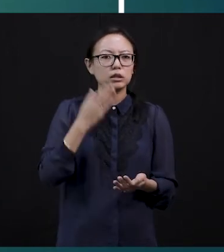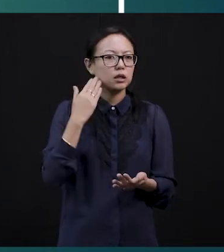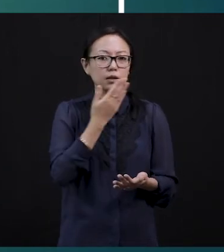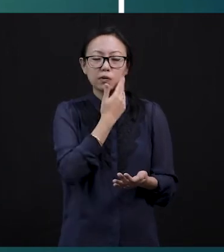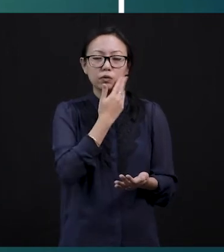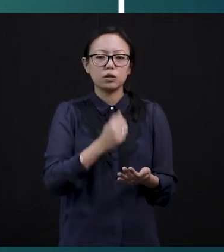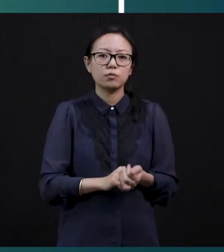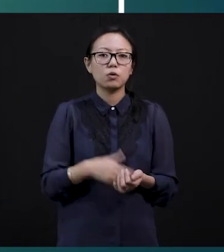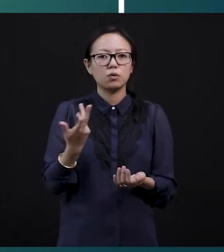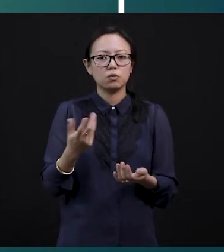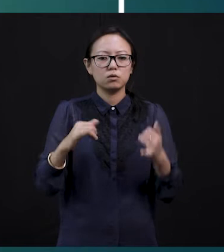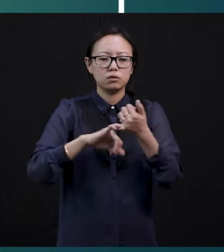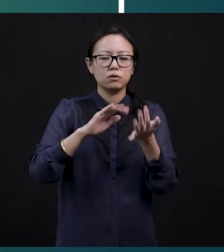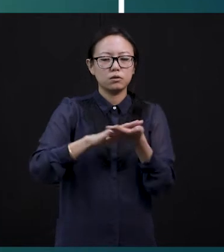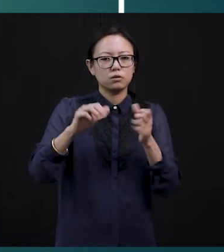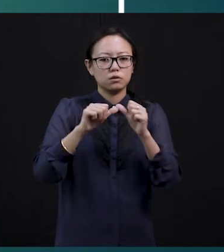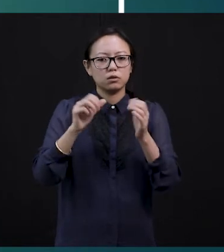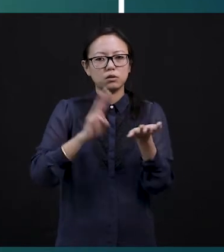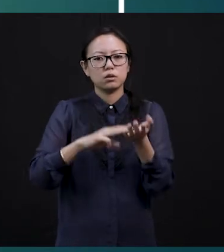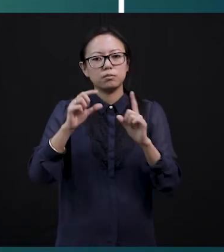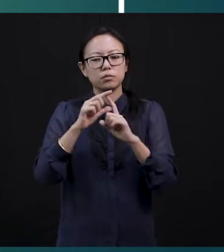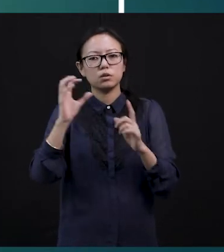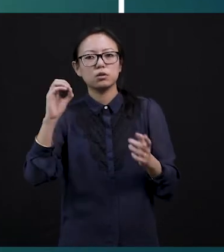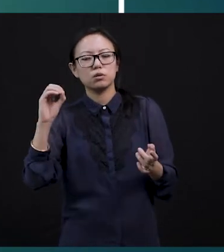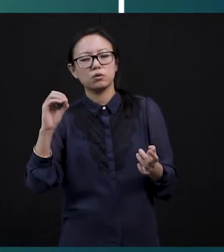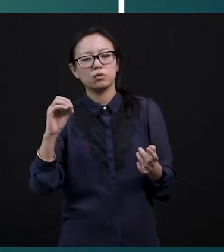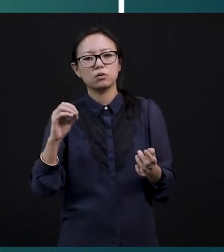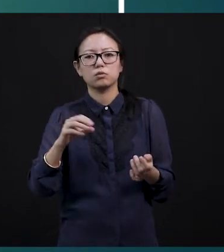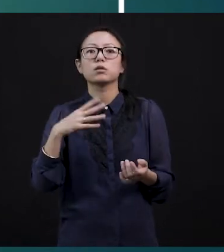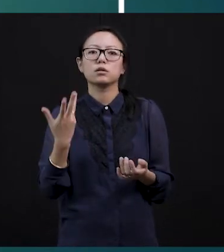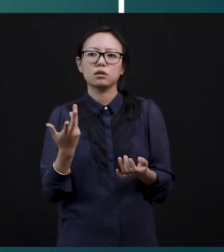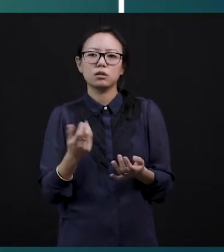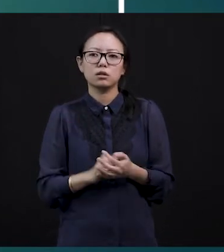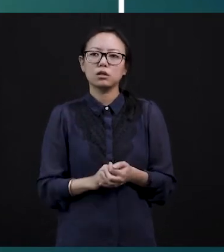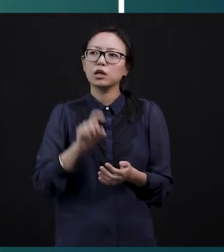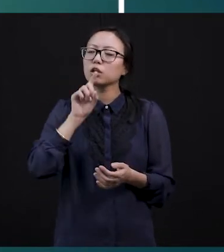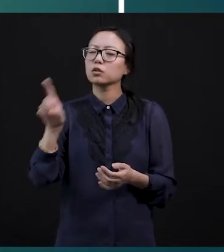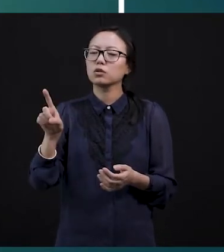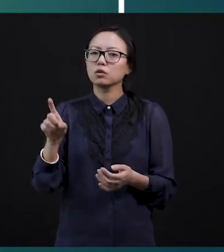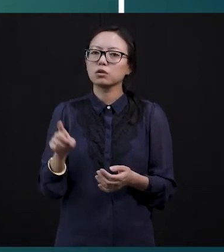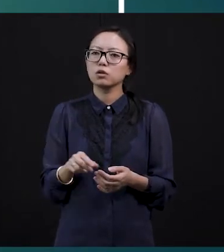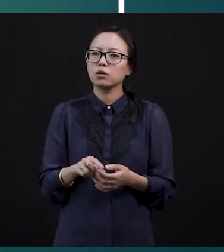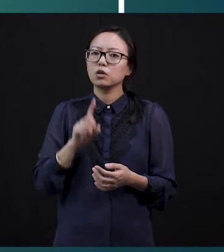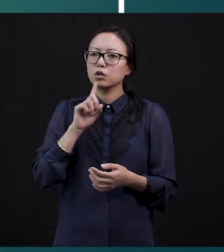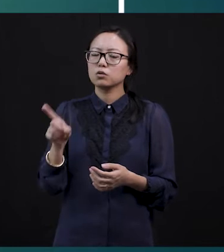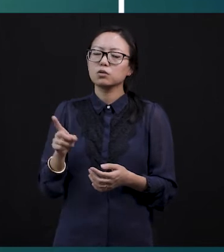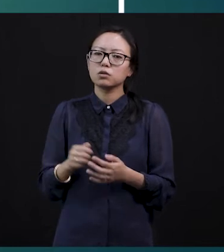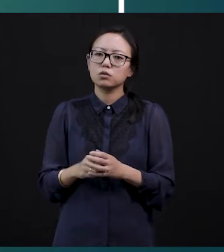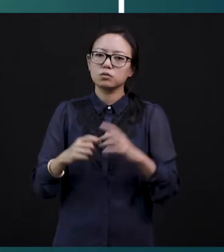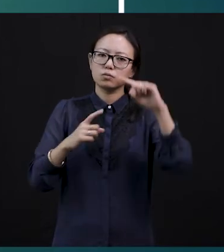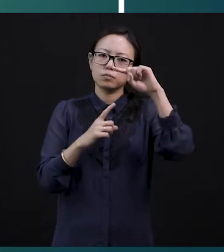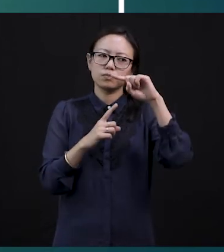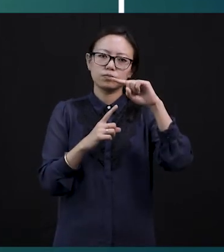with the factories that produce cream and shampoos or talcum powder. So he goes there and he purchases that